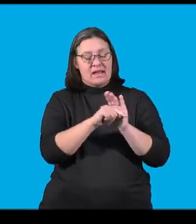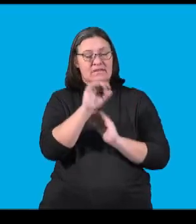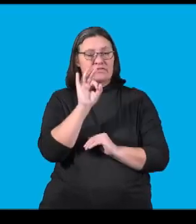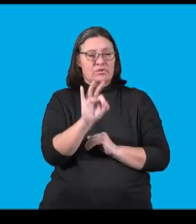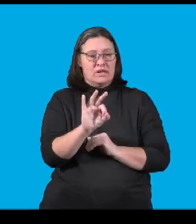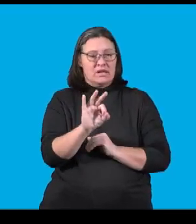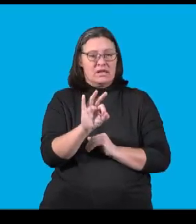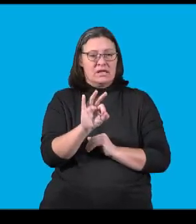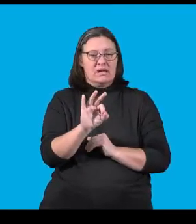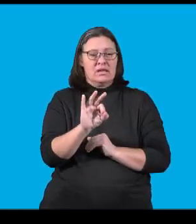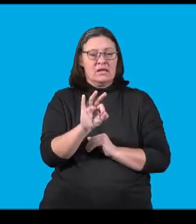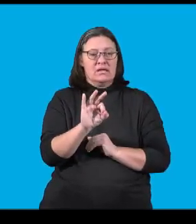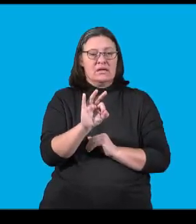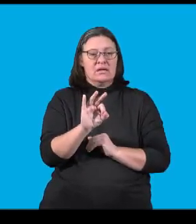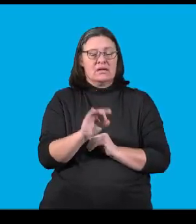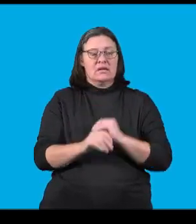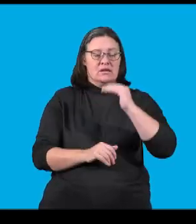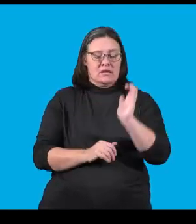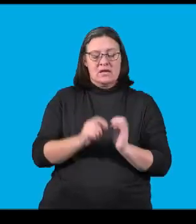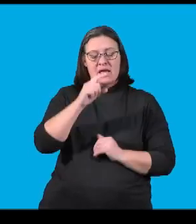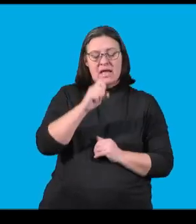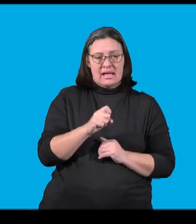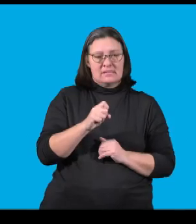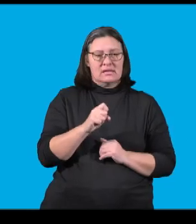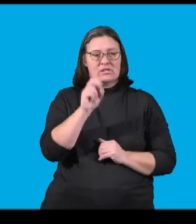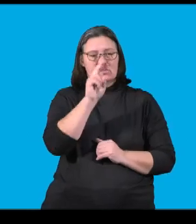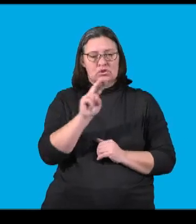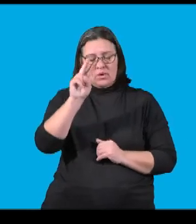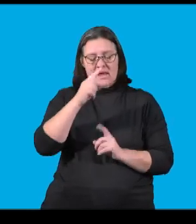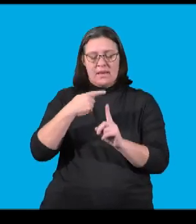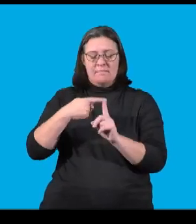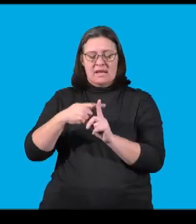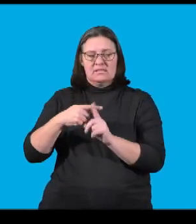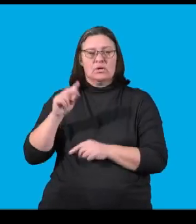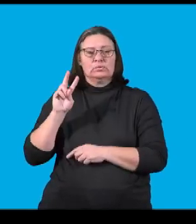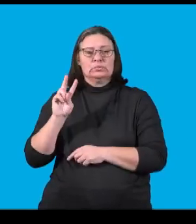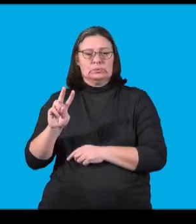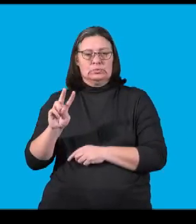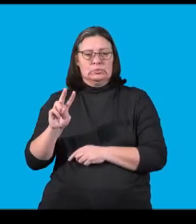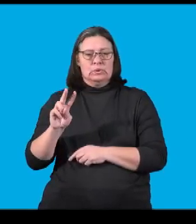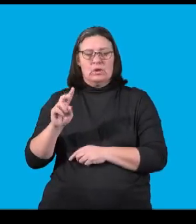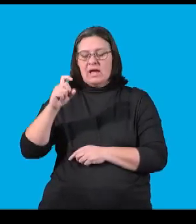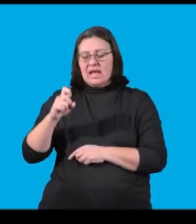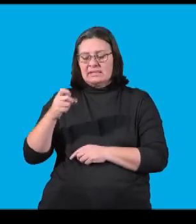equal to negative 3, square your bracket out, into x squared plus